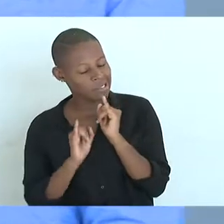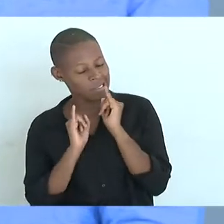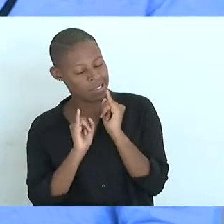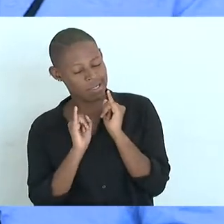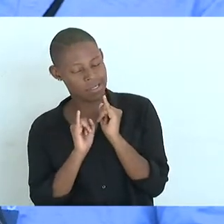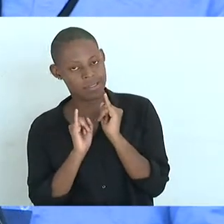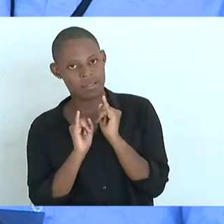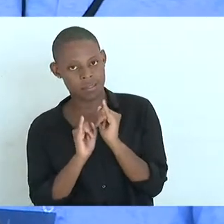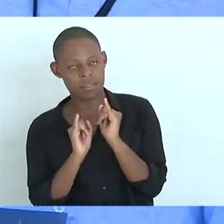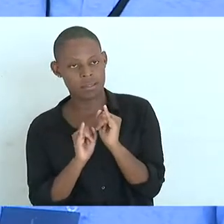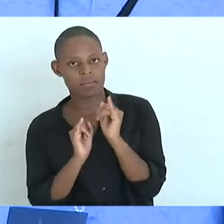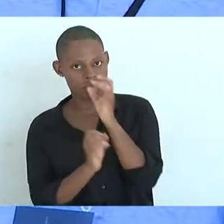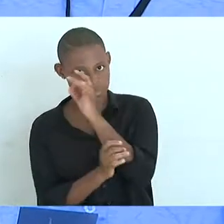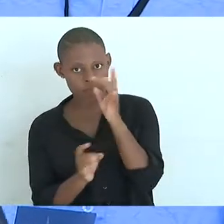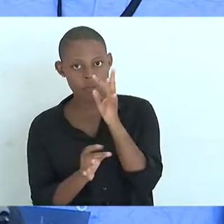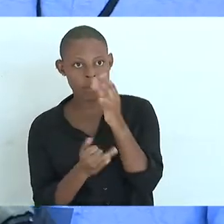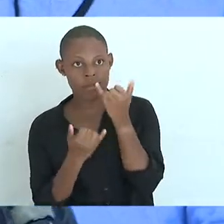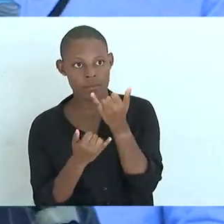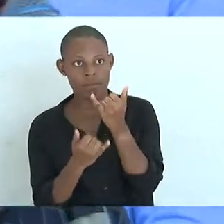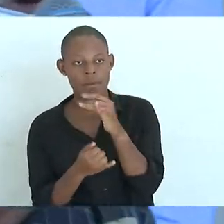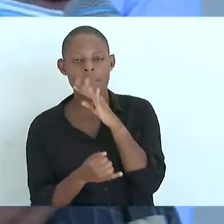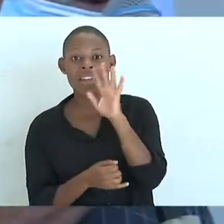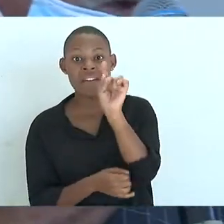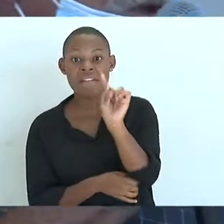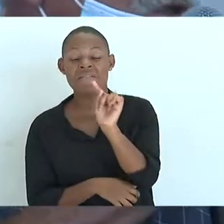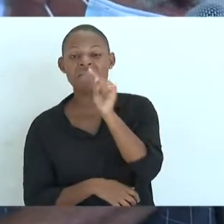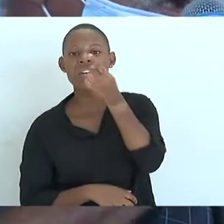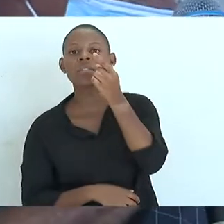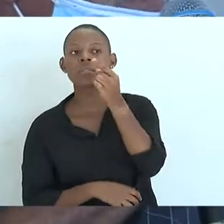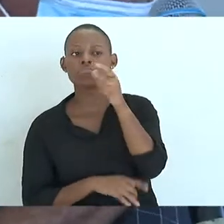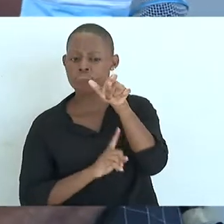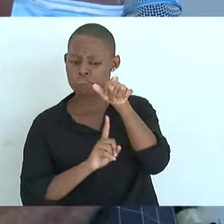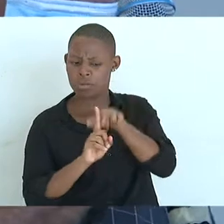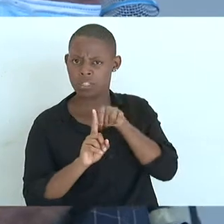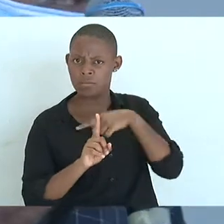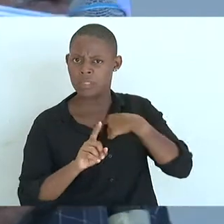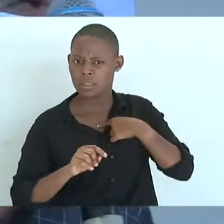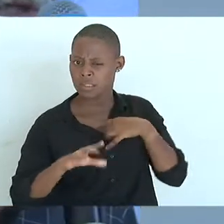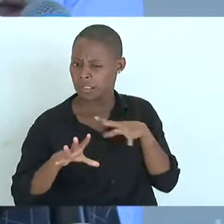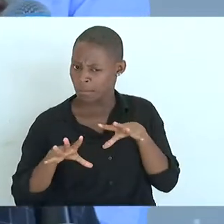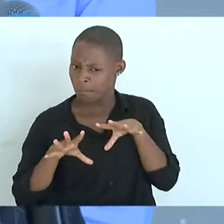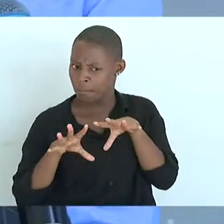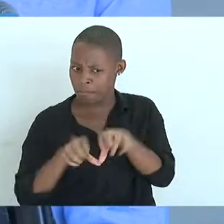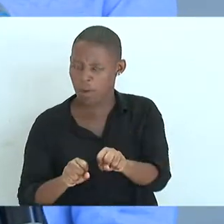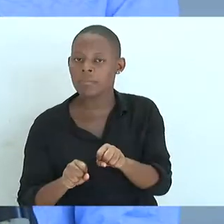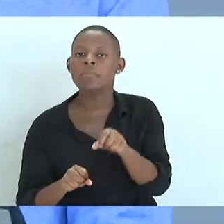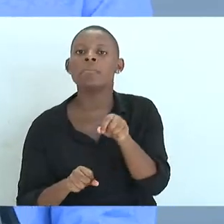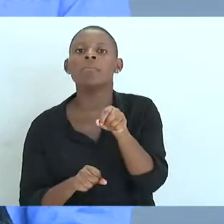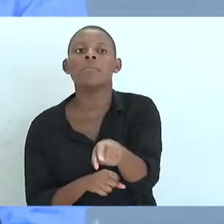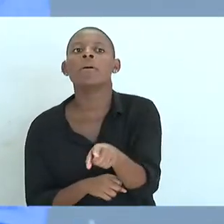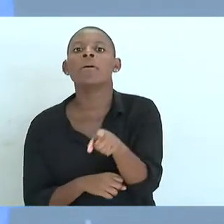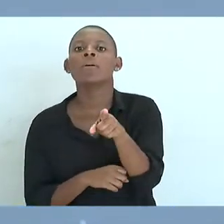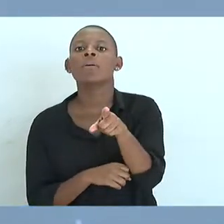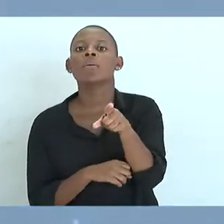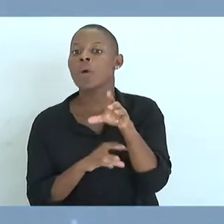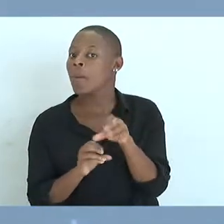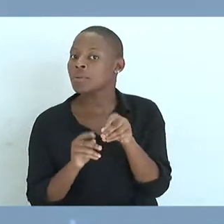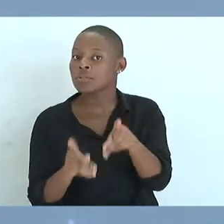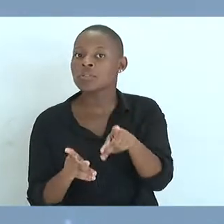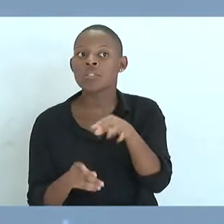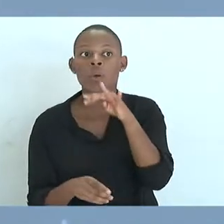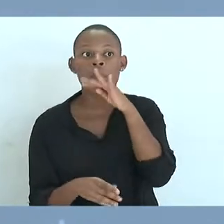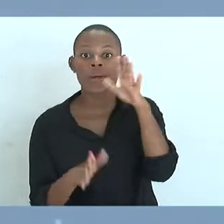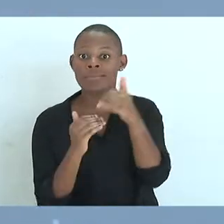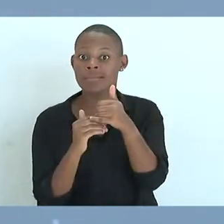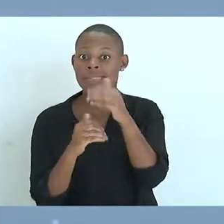one of the first ones that grabbed the opportunity when the democratic government opened